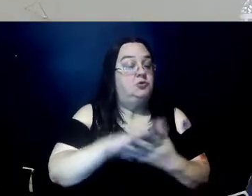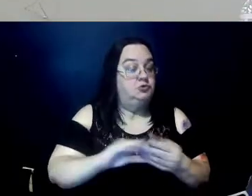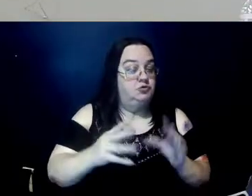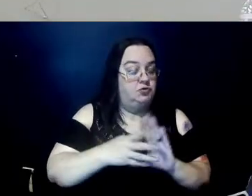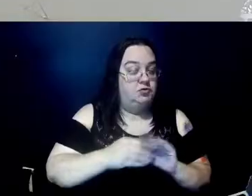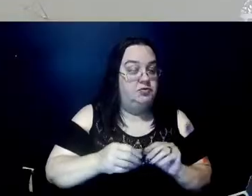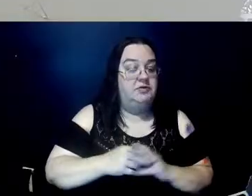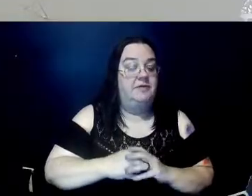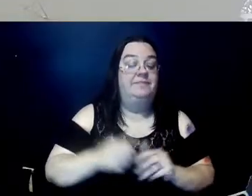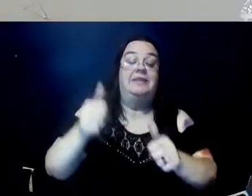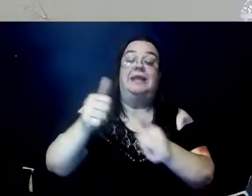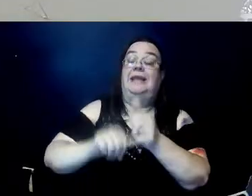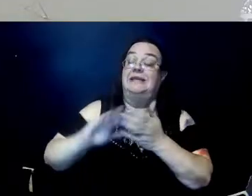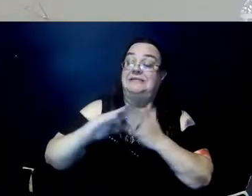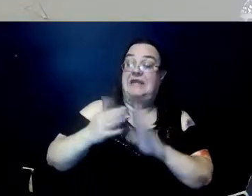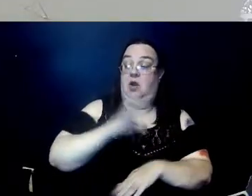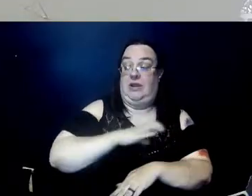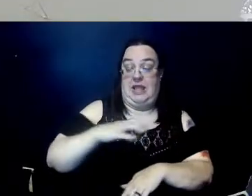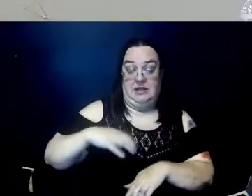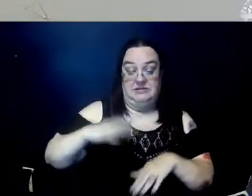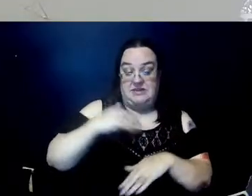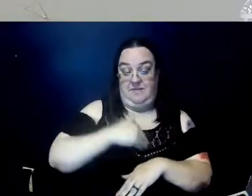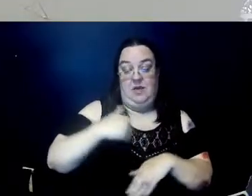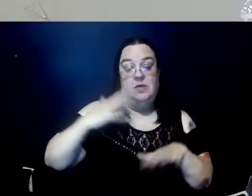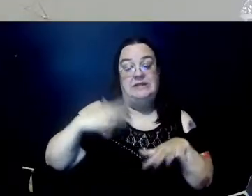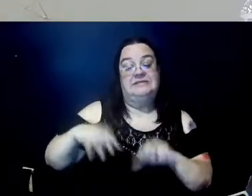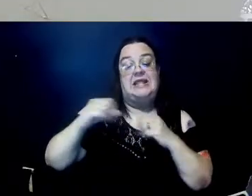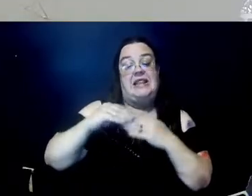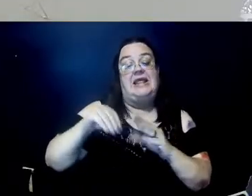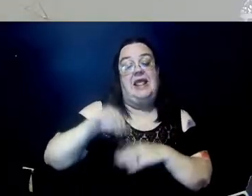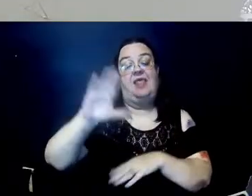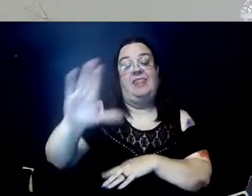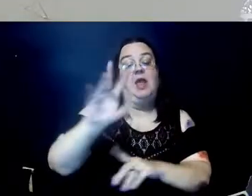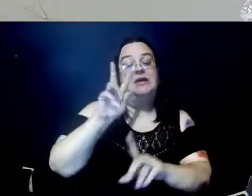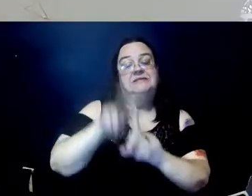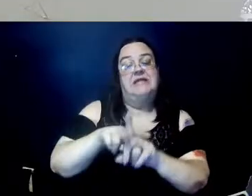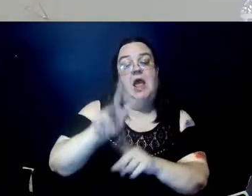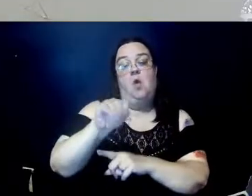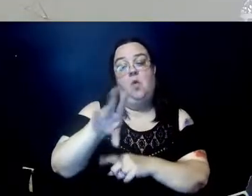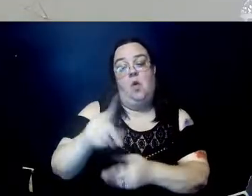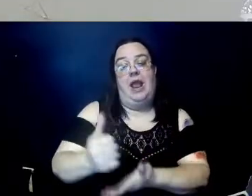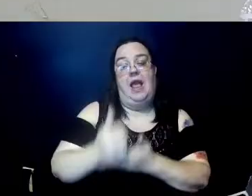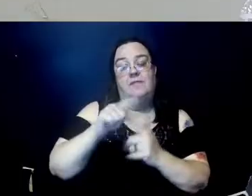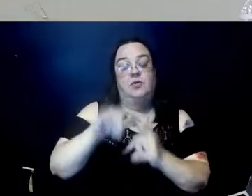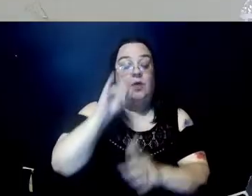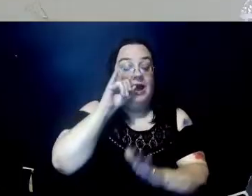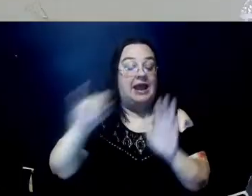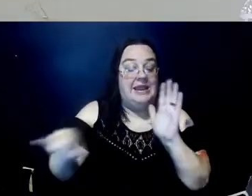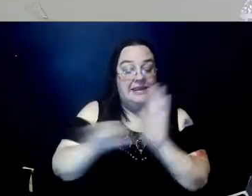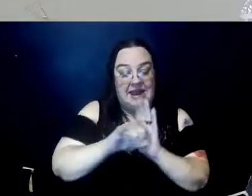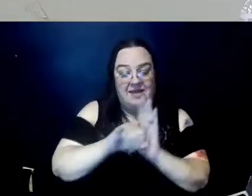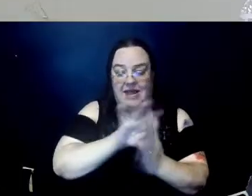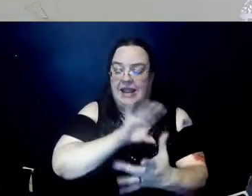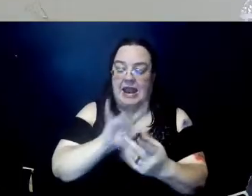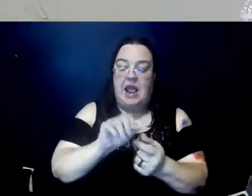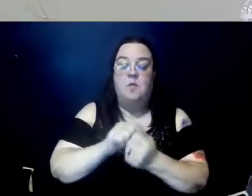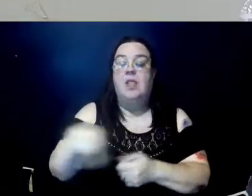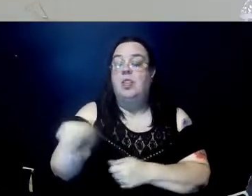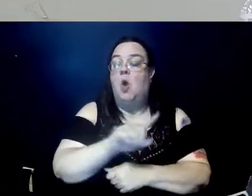Each town council member will take the lead in their assigned ward, helping to identify and connect with interested residents. The